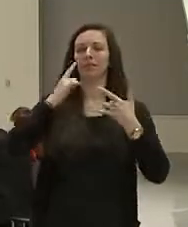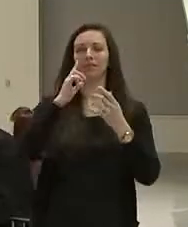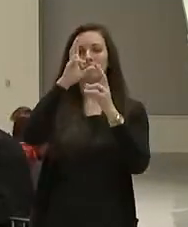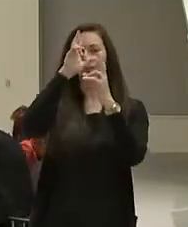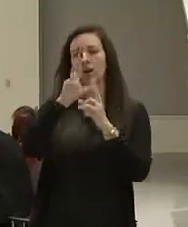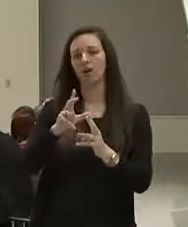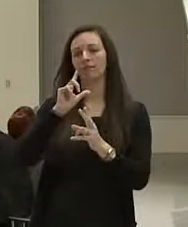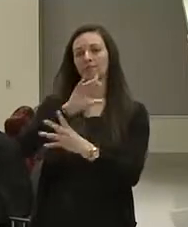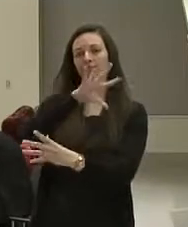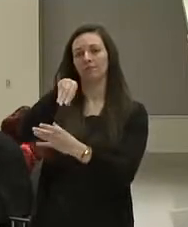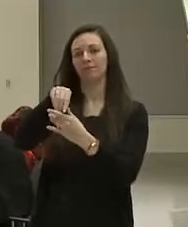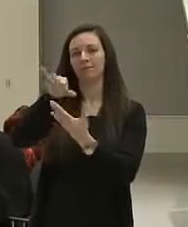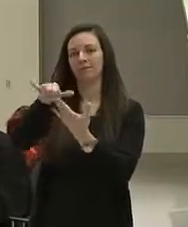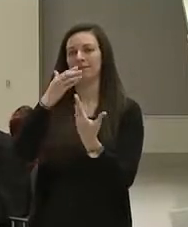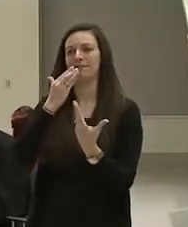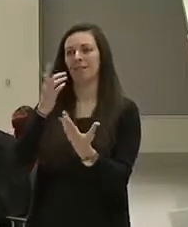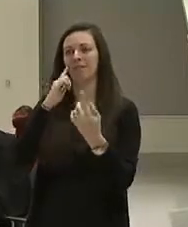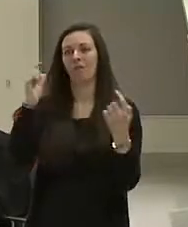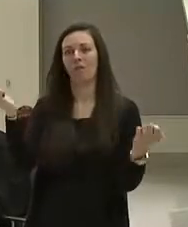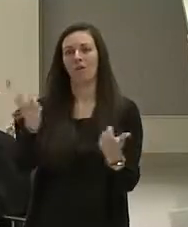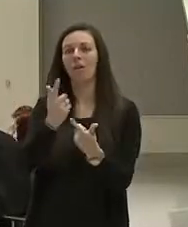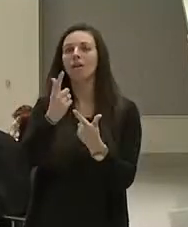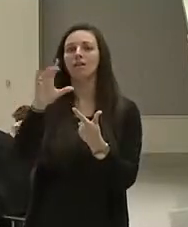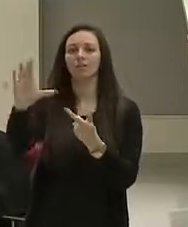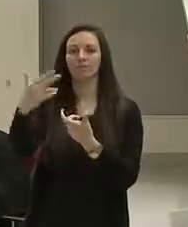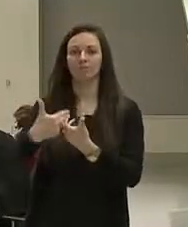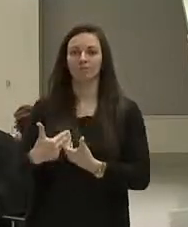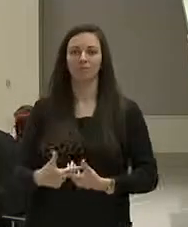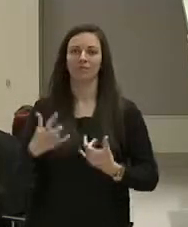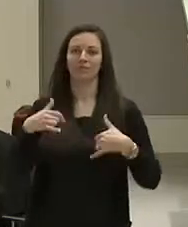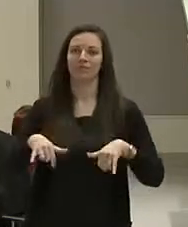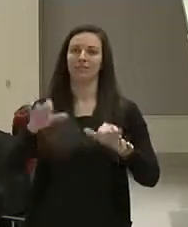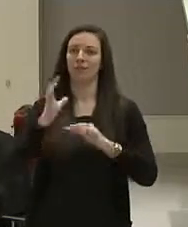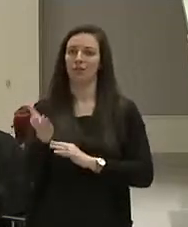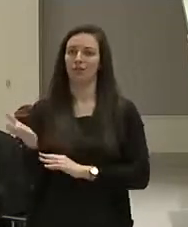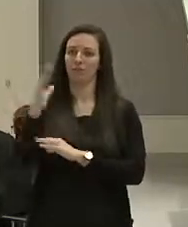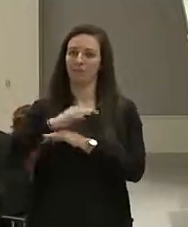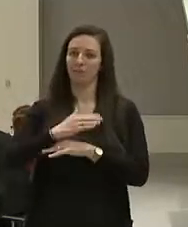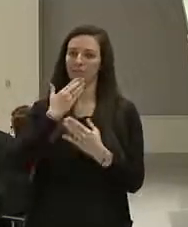thank you all for all your participation in staying throughout the day.